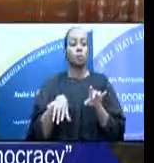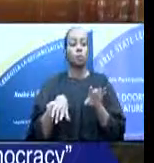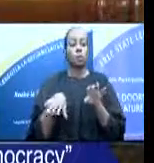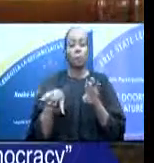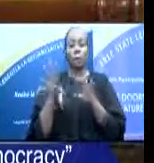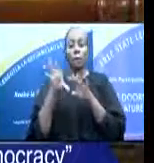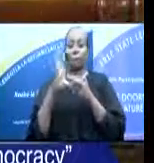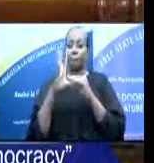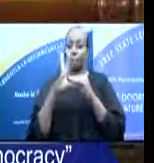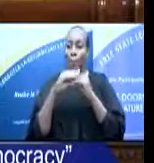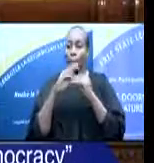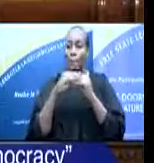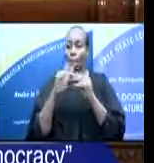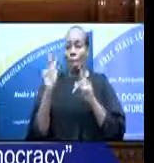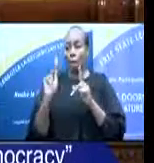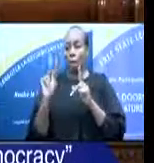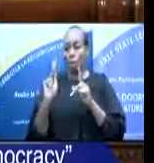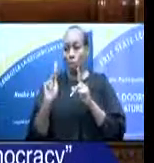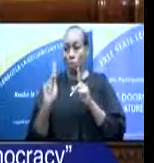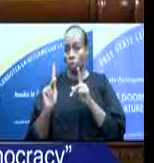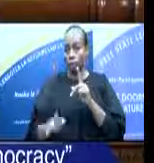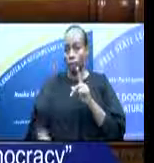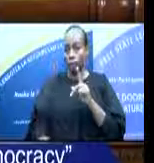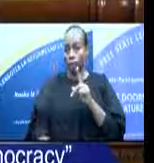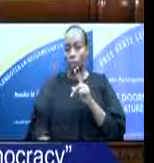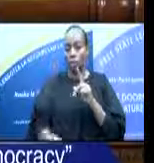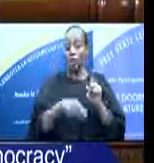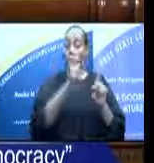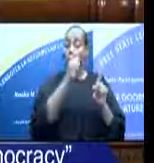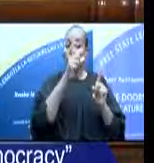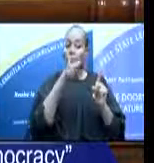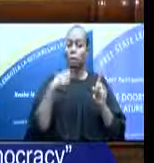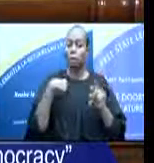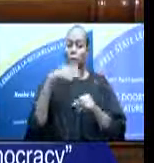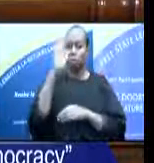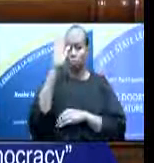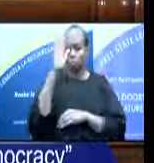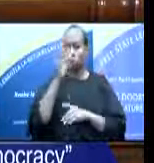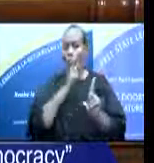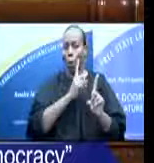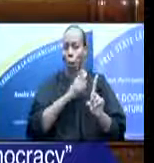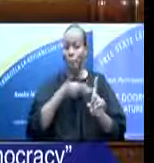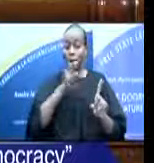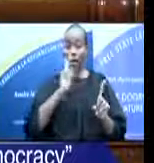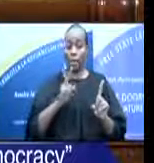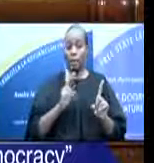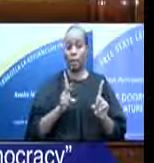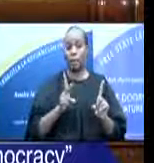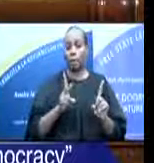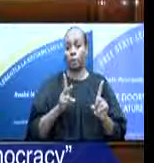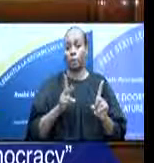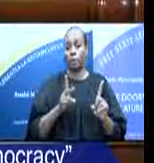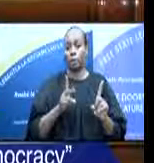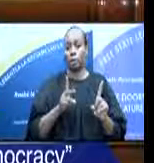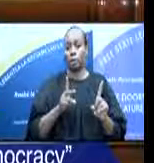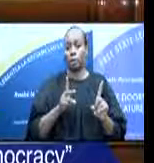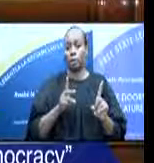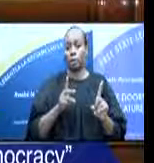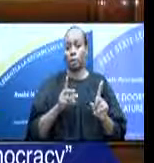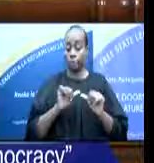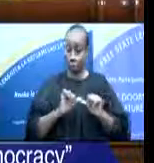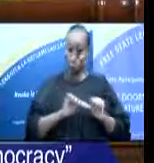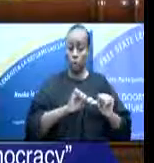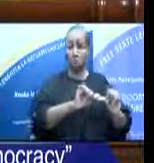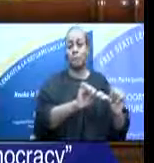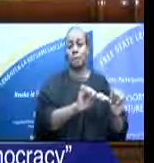Honorable Khakau. Honorable Speaker, I rise on a point of order again on